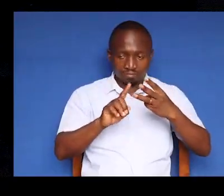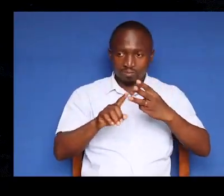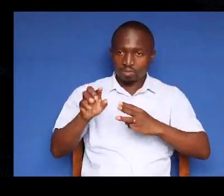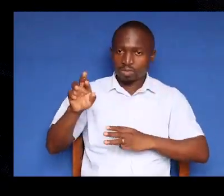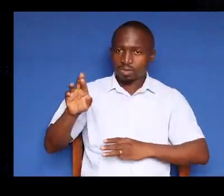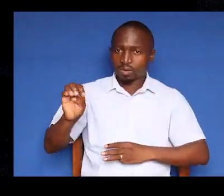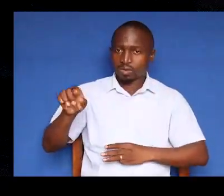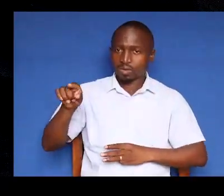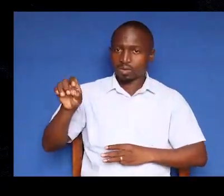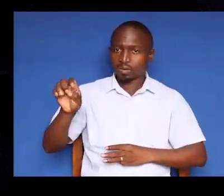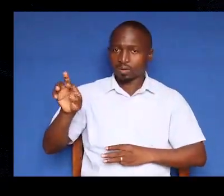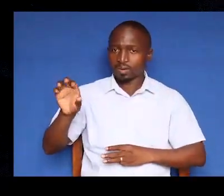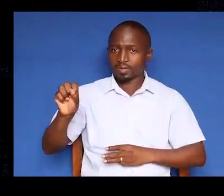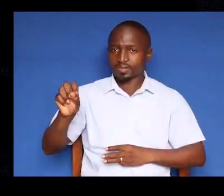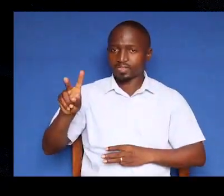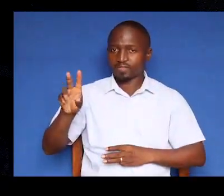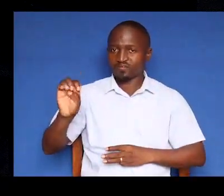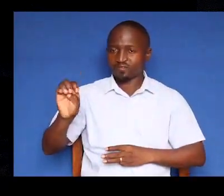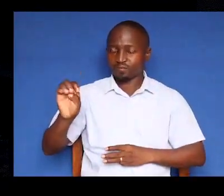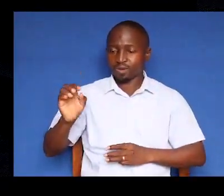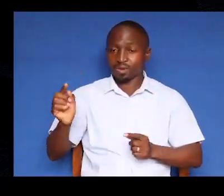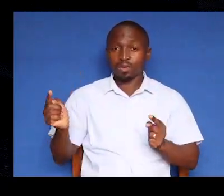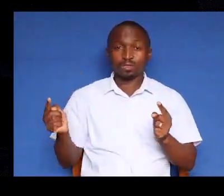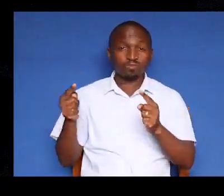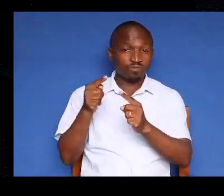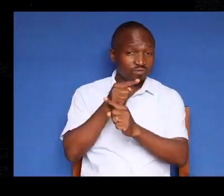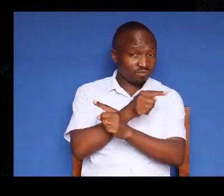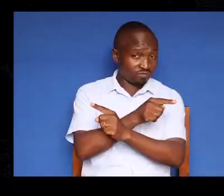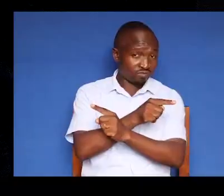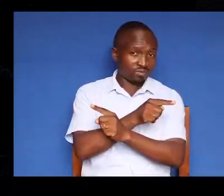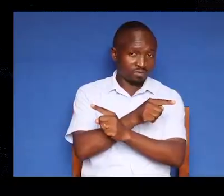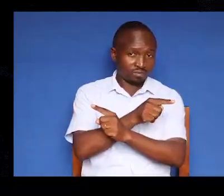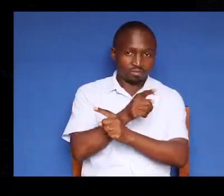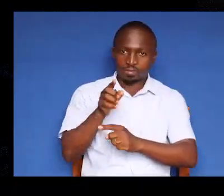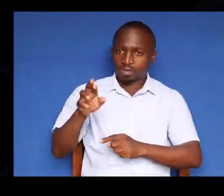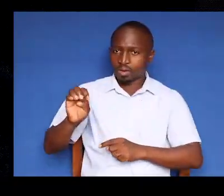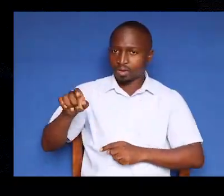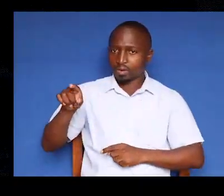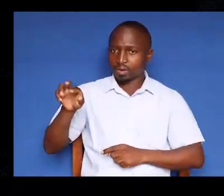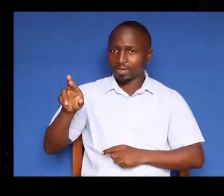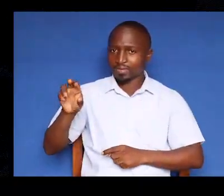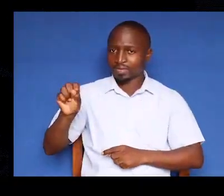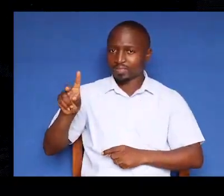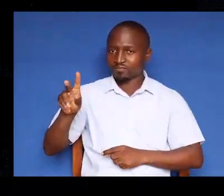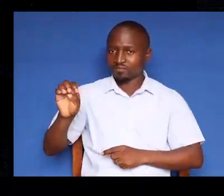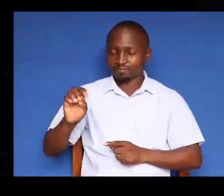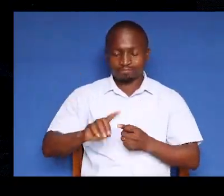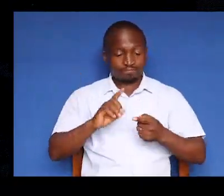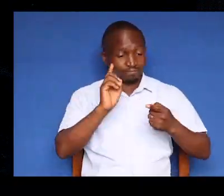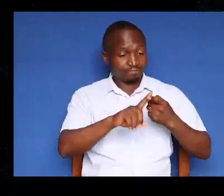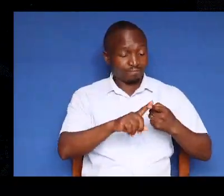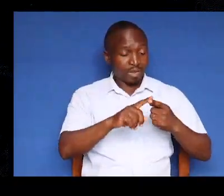regressive tax system. So, to know which is proportional, which